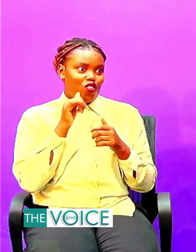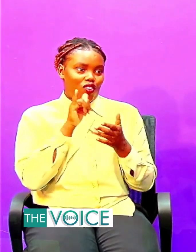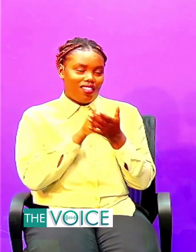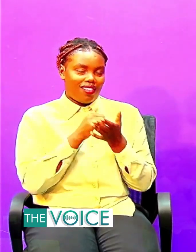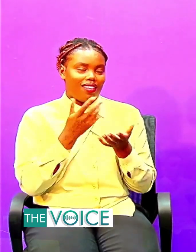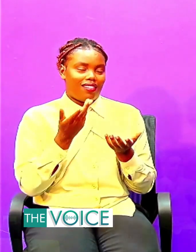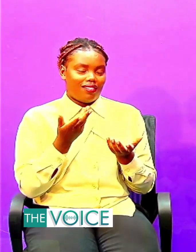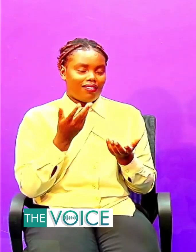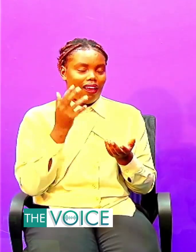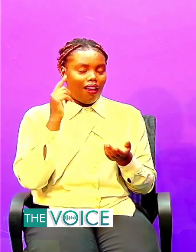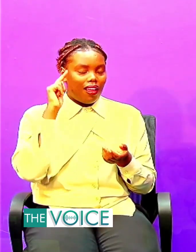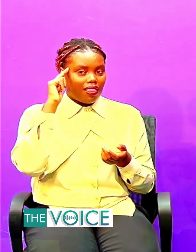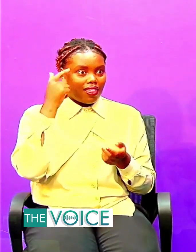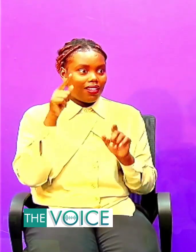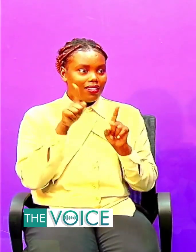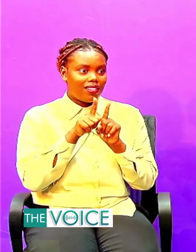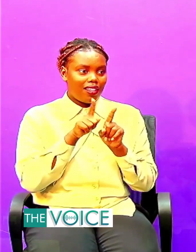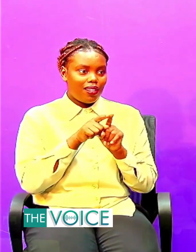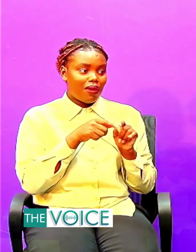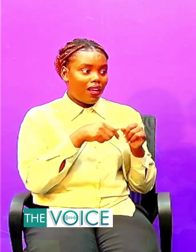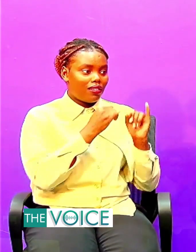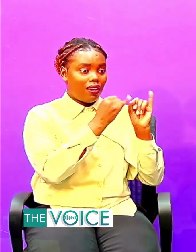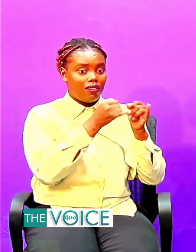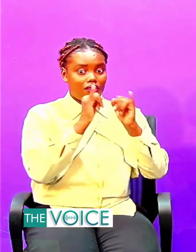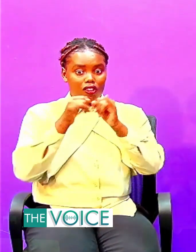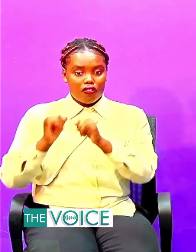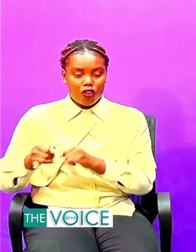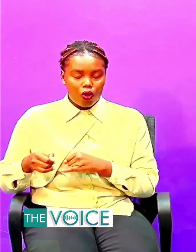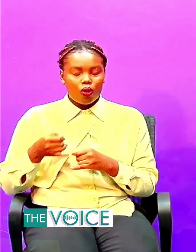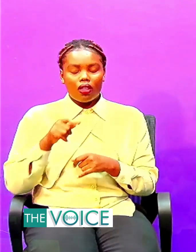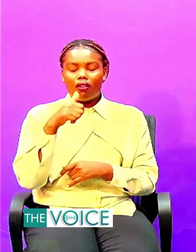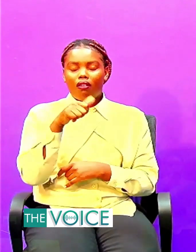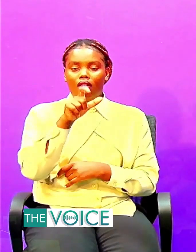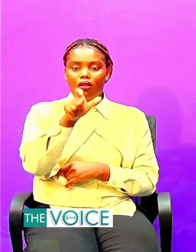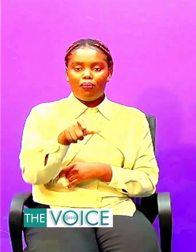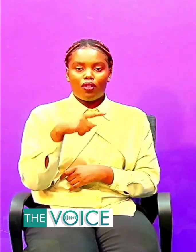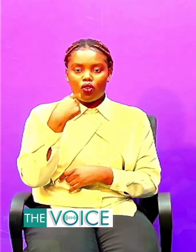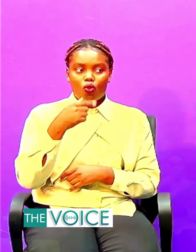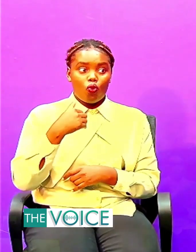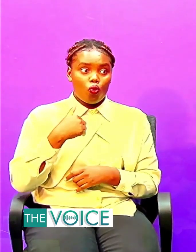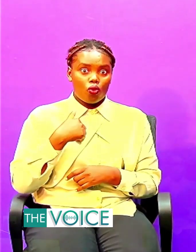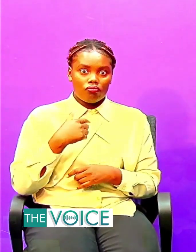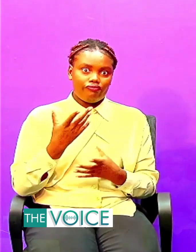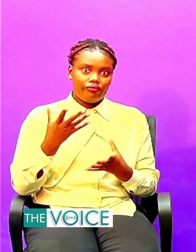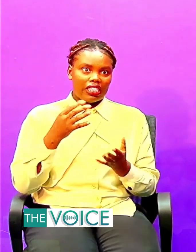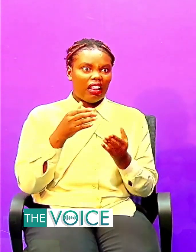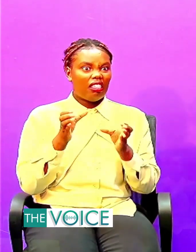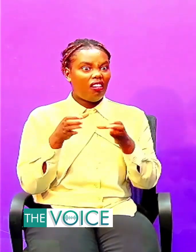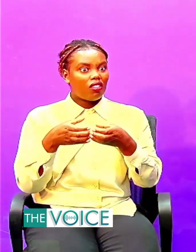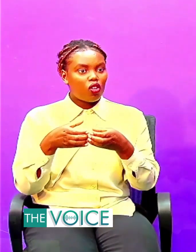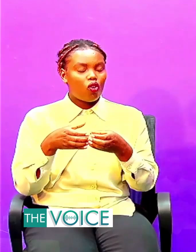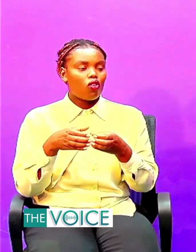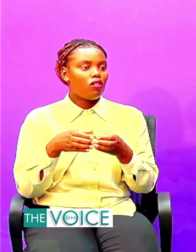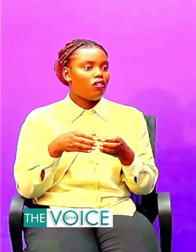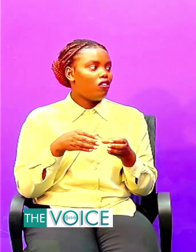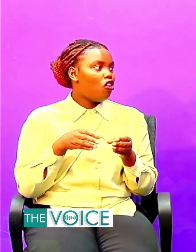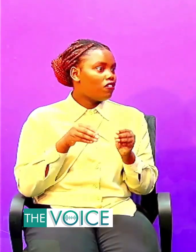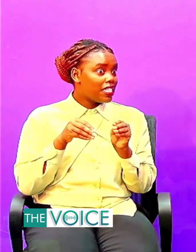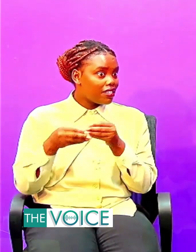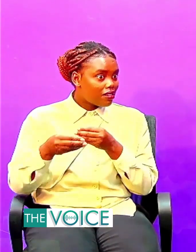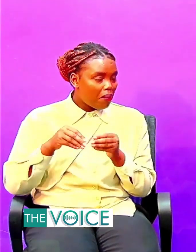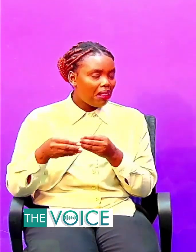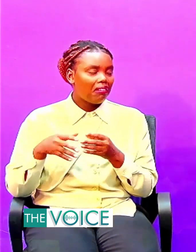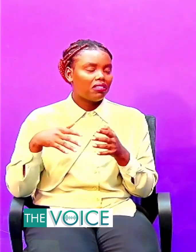Now that is the reason why talking about it is very important, because I believe individual needs